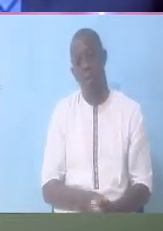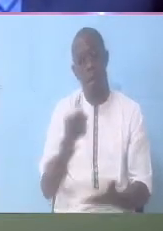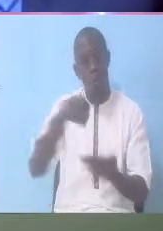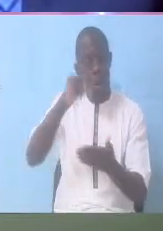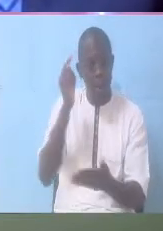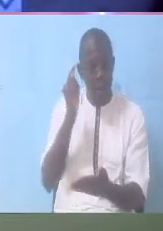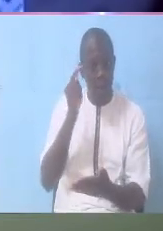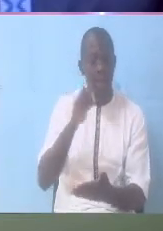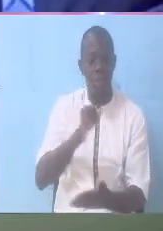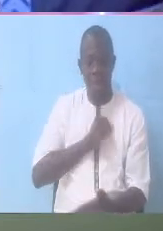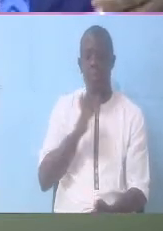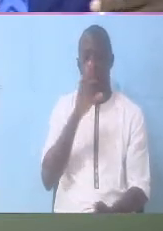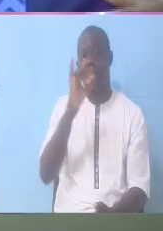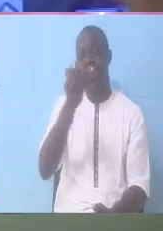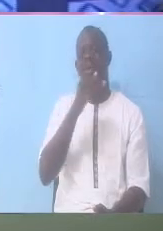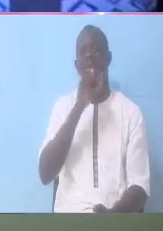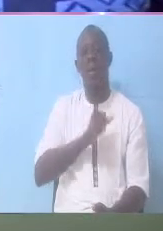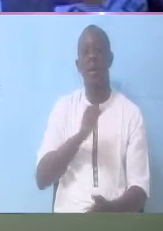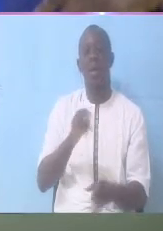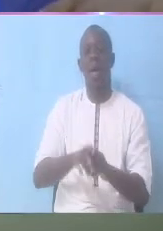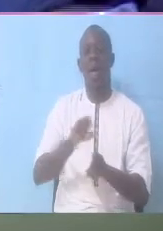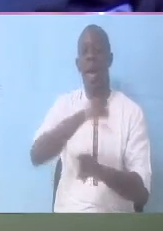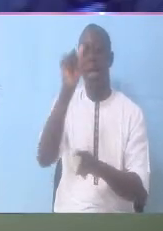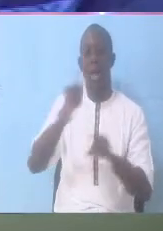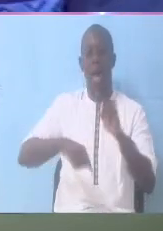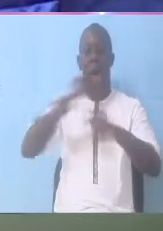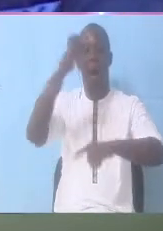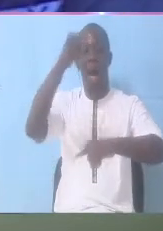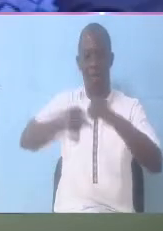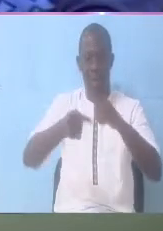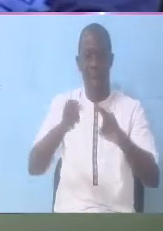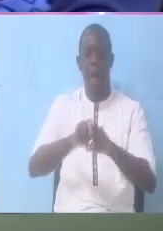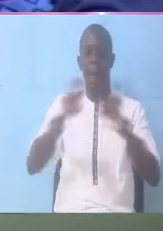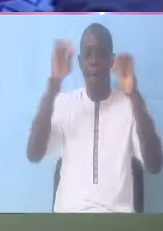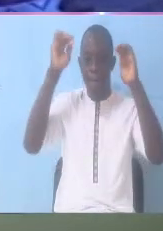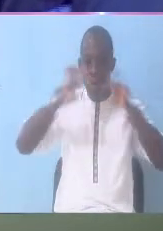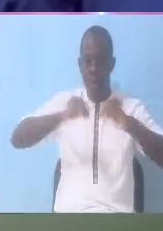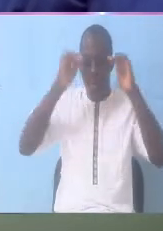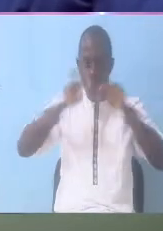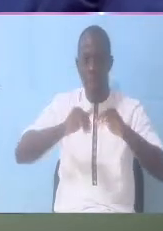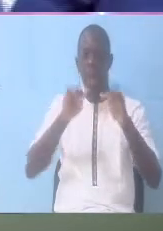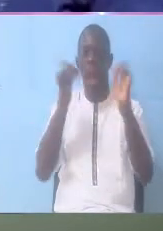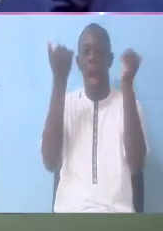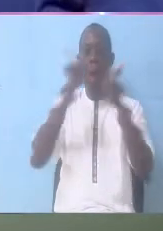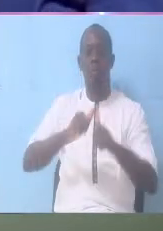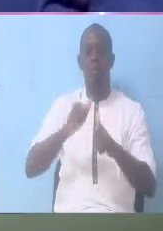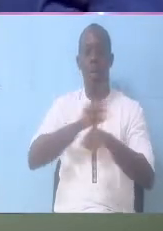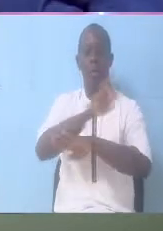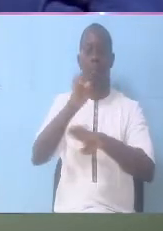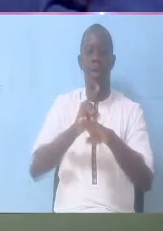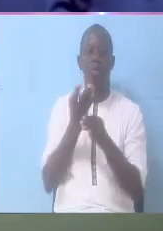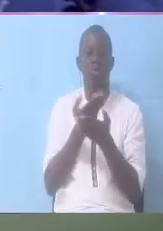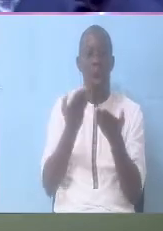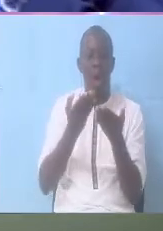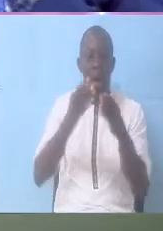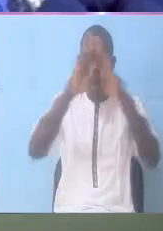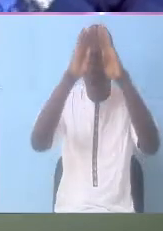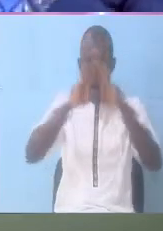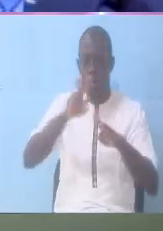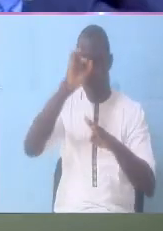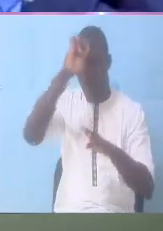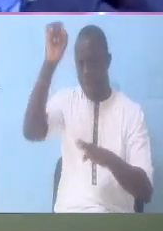Correct? Yes, sir. And it was after that the meeting took place at State House.